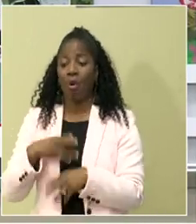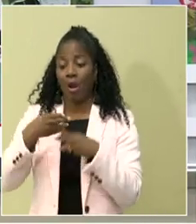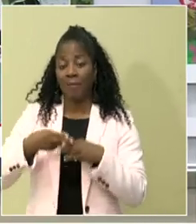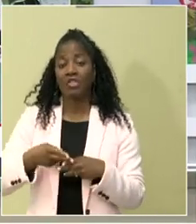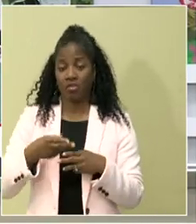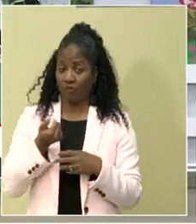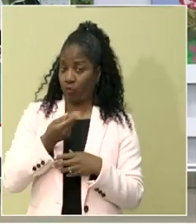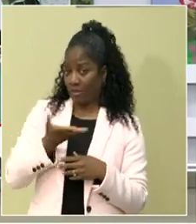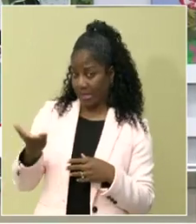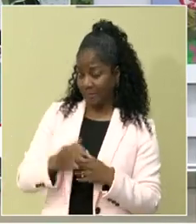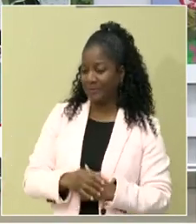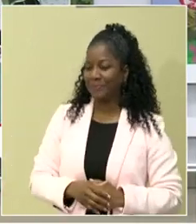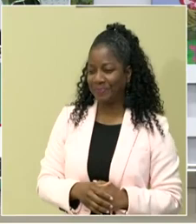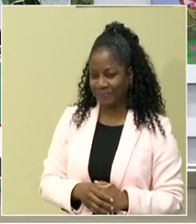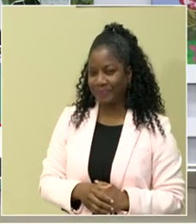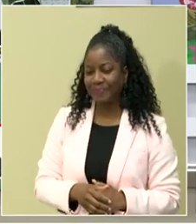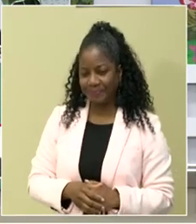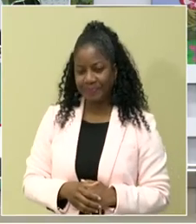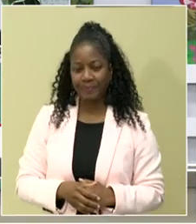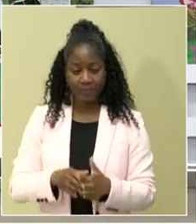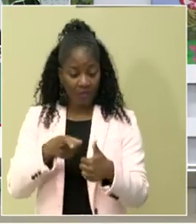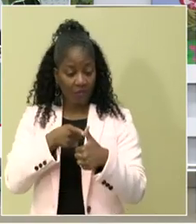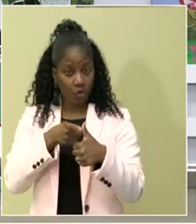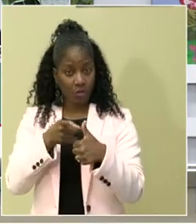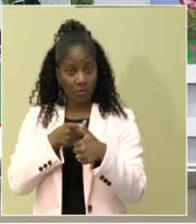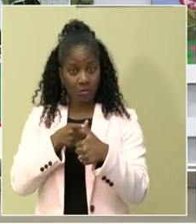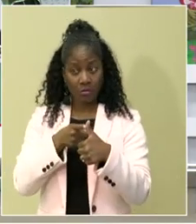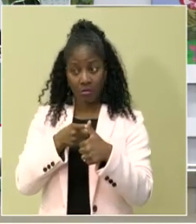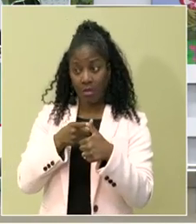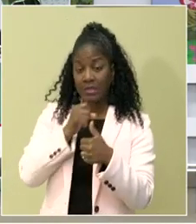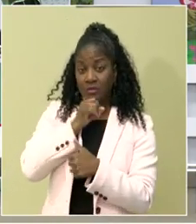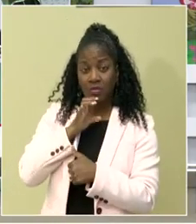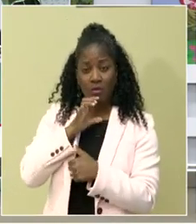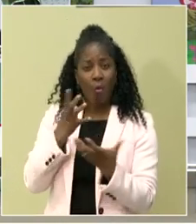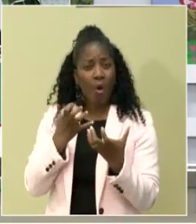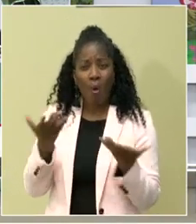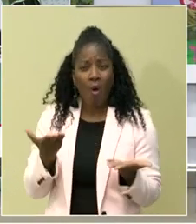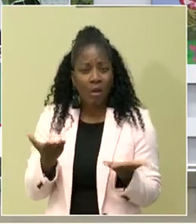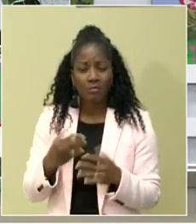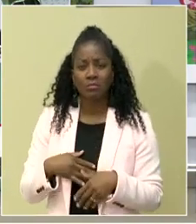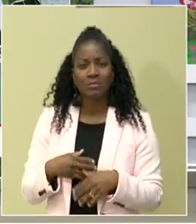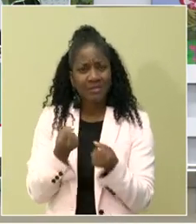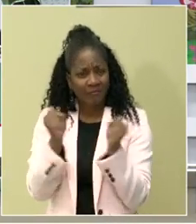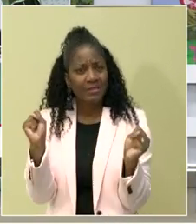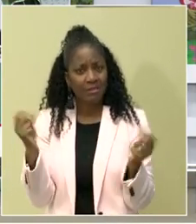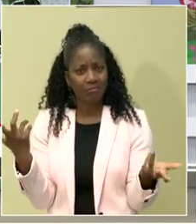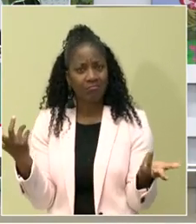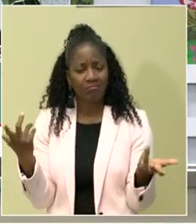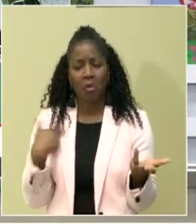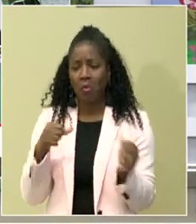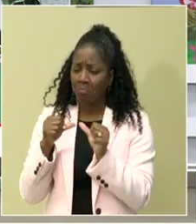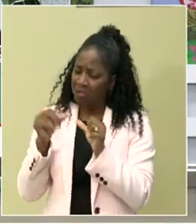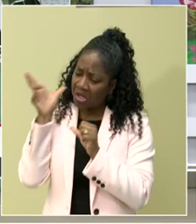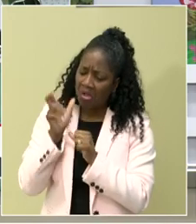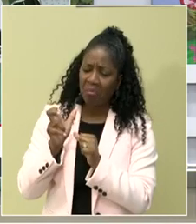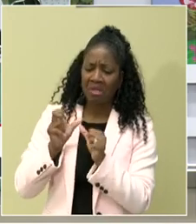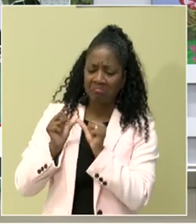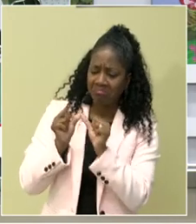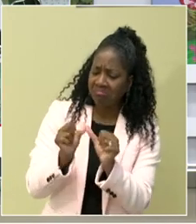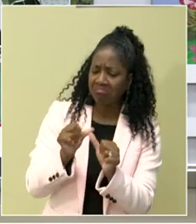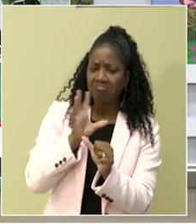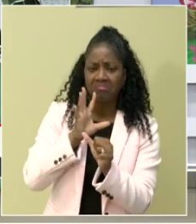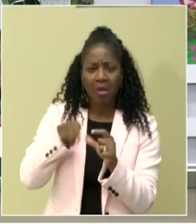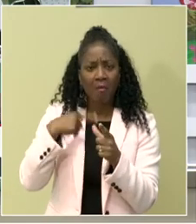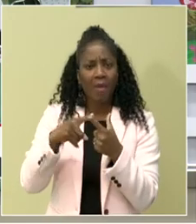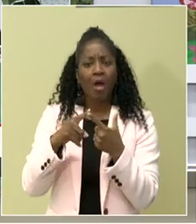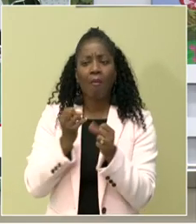those things. First, seniors want safety. And so that's why you will hear me continuously talking about